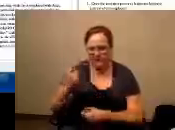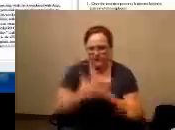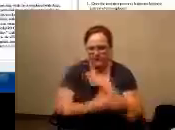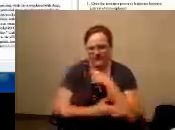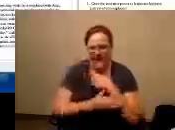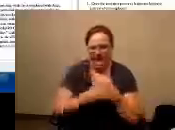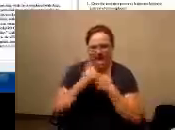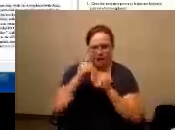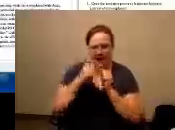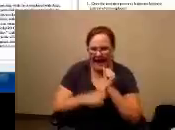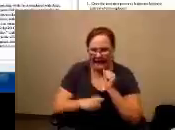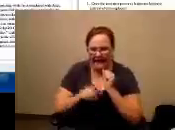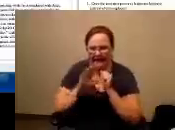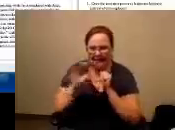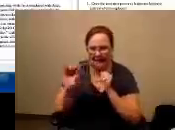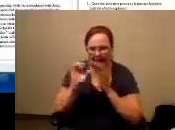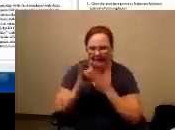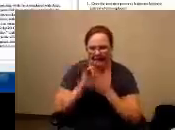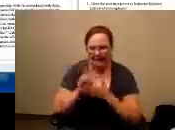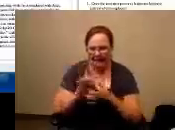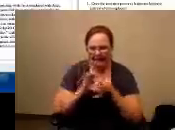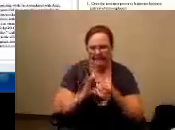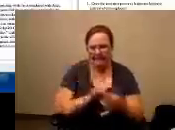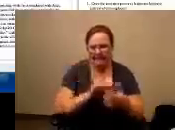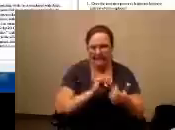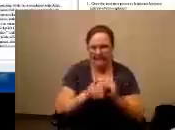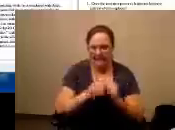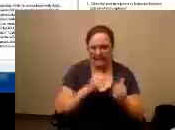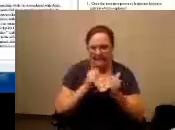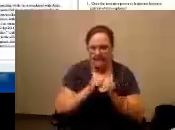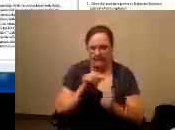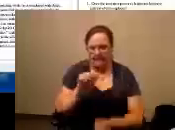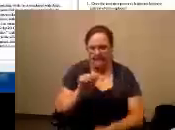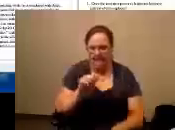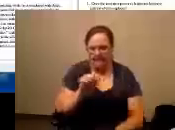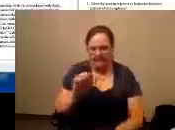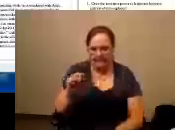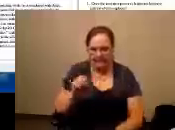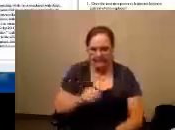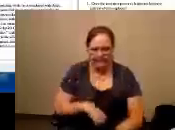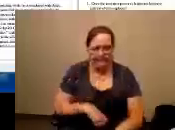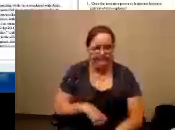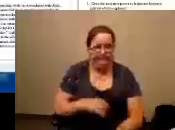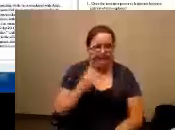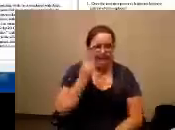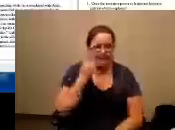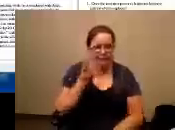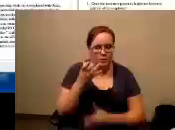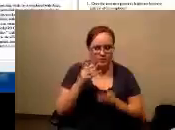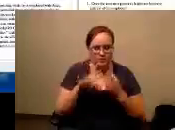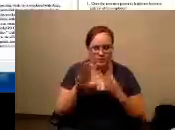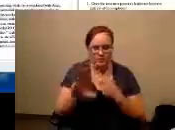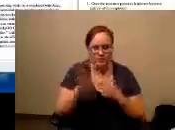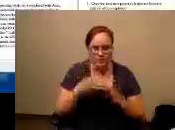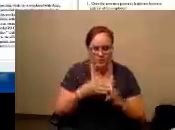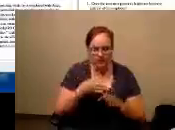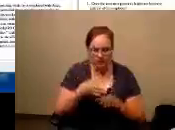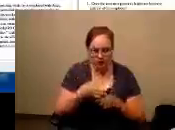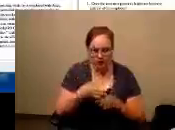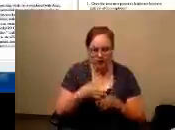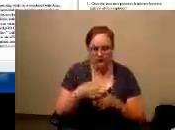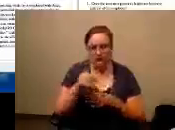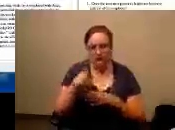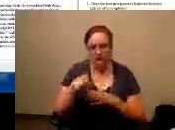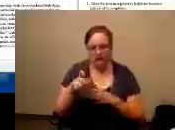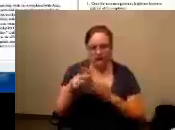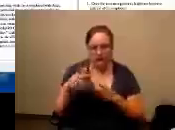for any company that is in competition with Atlas. If you want to do your profession, you have to